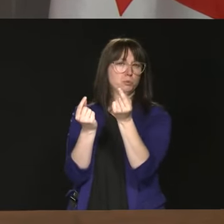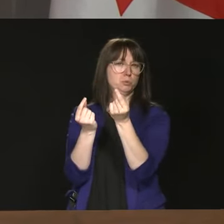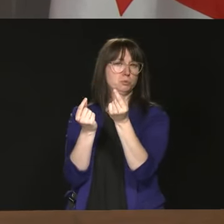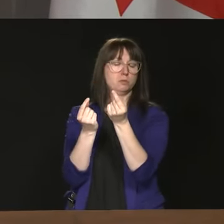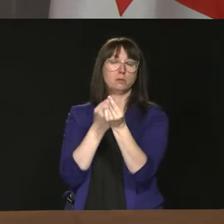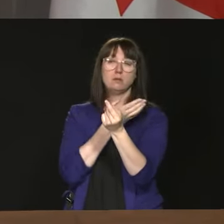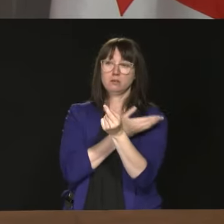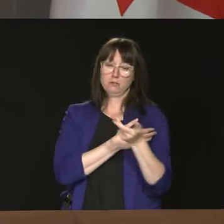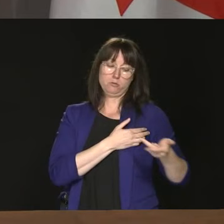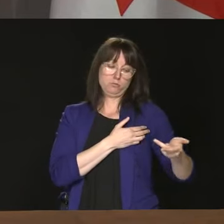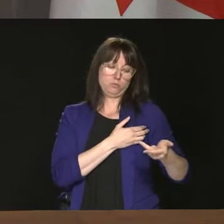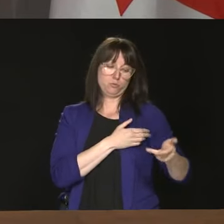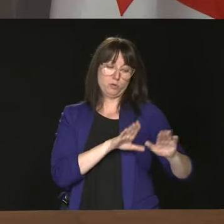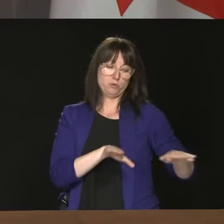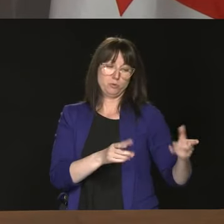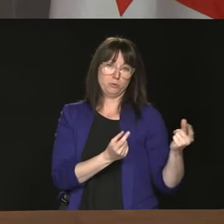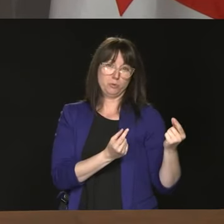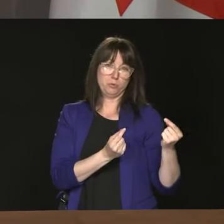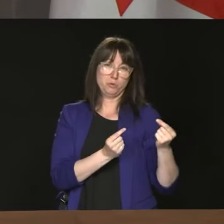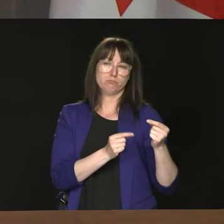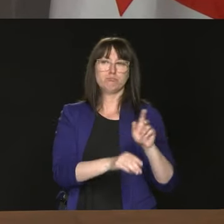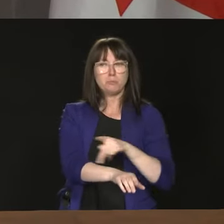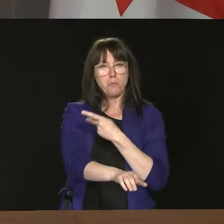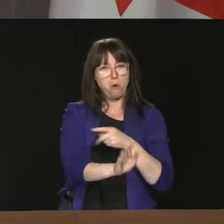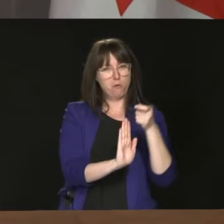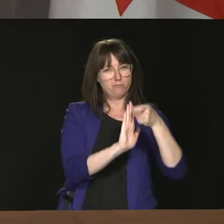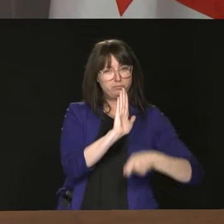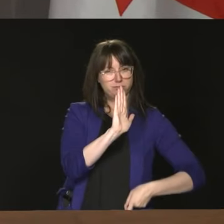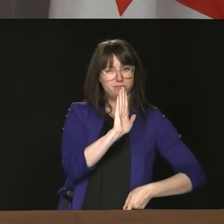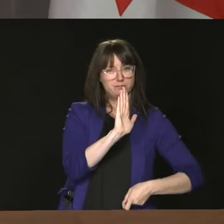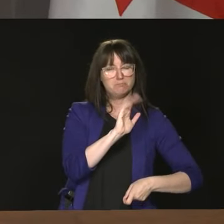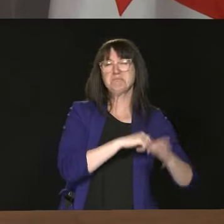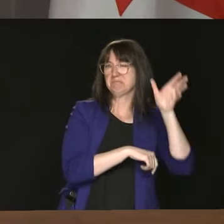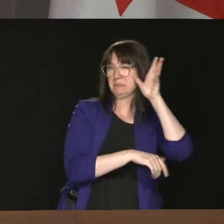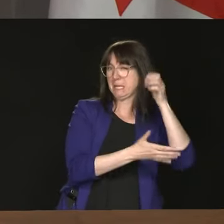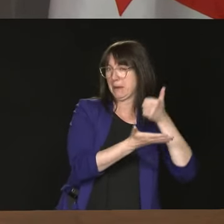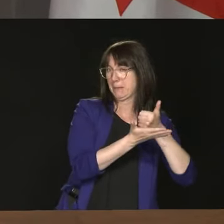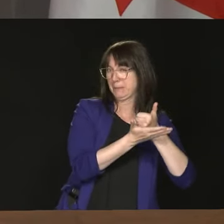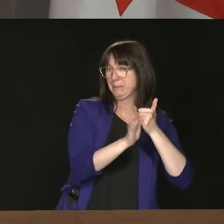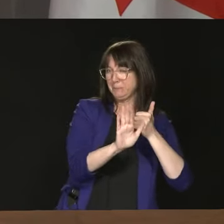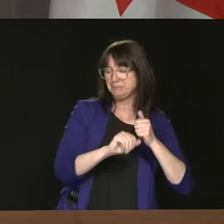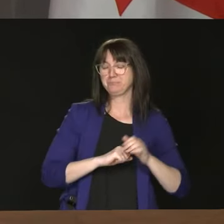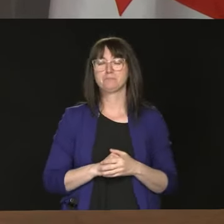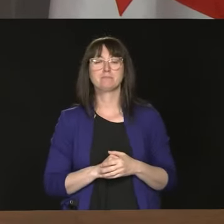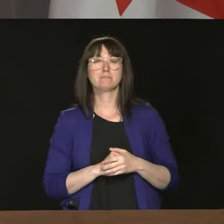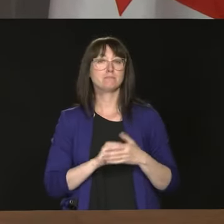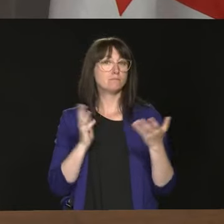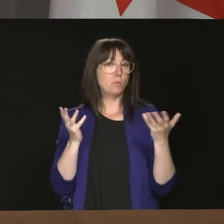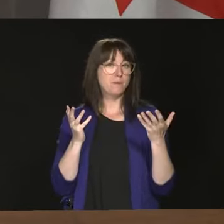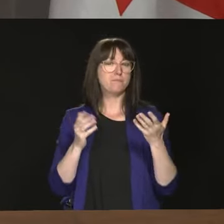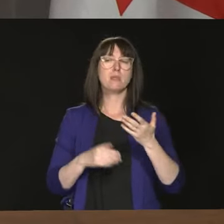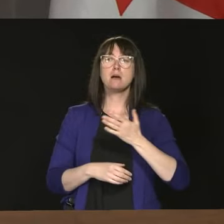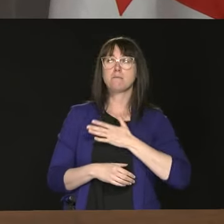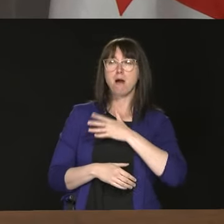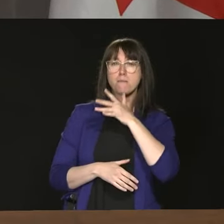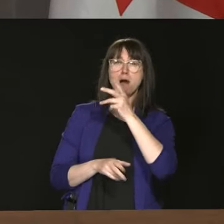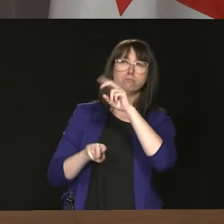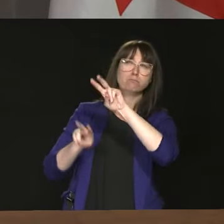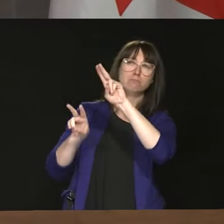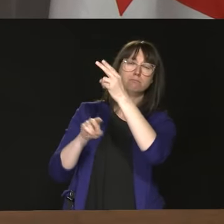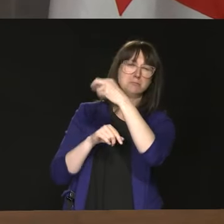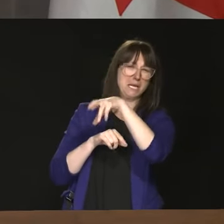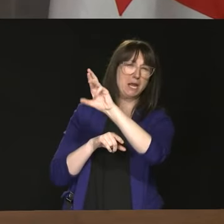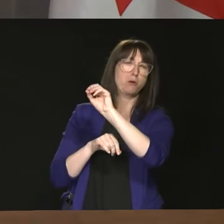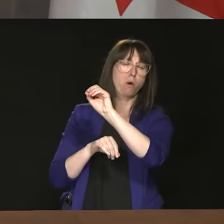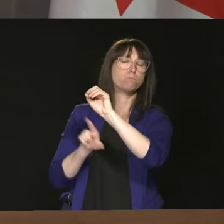d'aide de leur poem, papa. they wrote Ma with a mère little est une help from Dad. héroïne, ni plus, My ni mom is a plus ni hero, moins. so make Si no on a mistake. besoin d'elle, rien ne If the